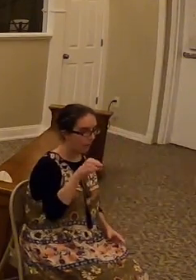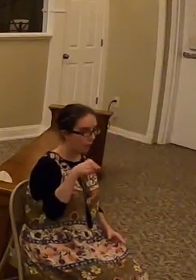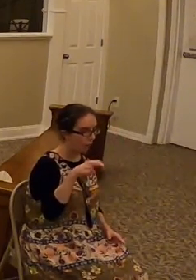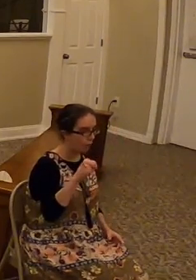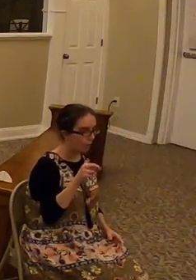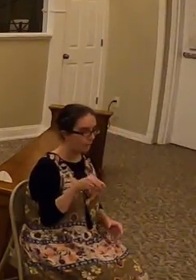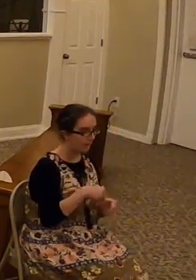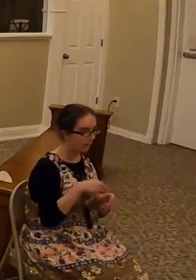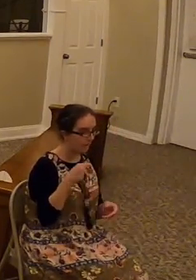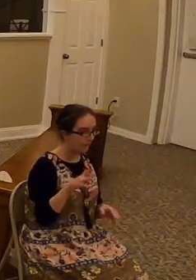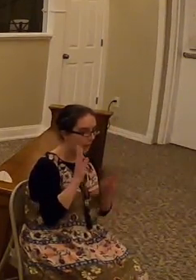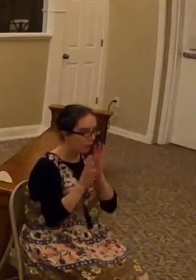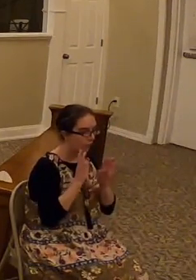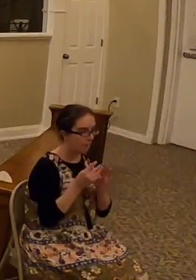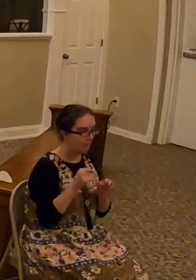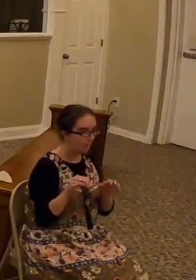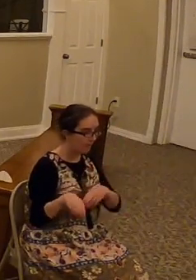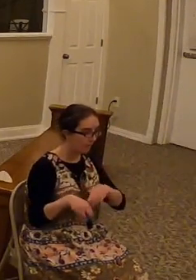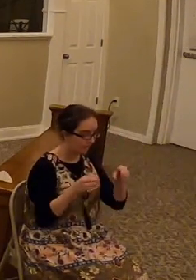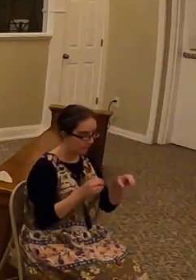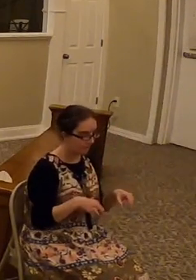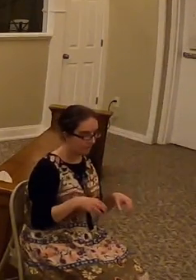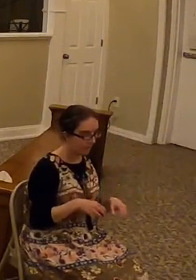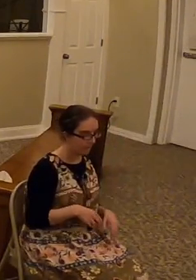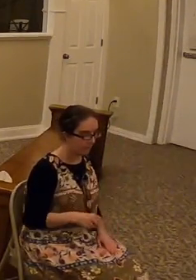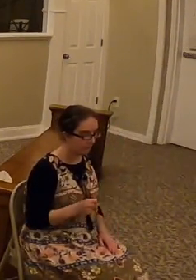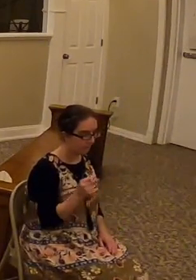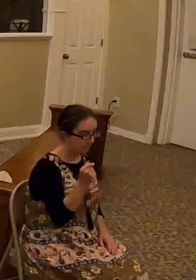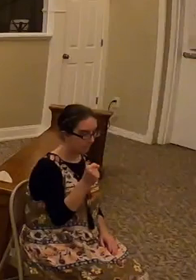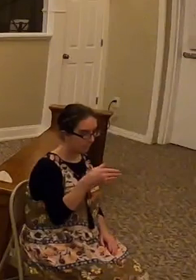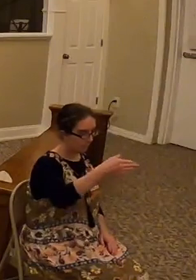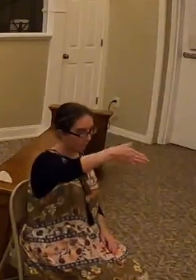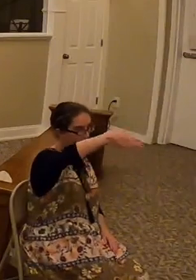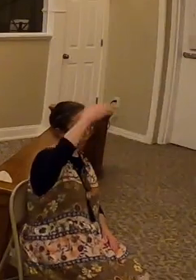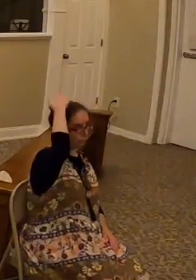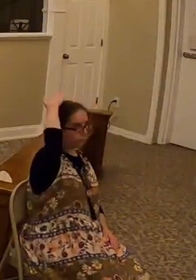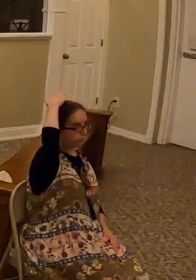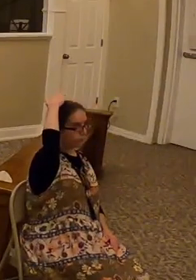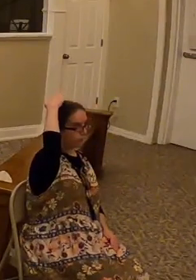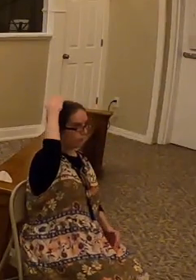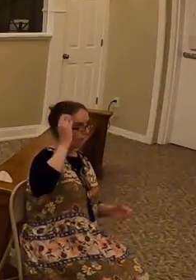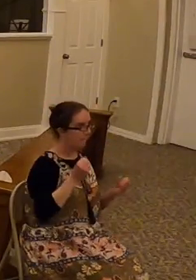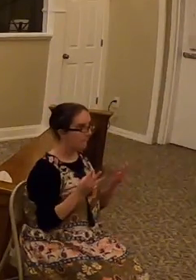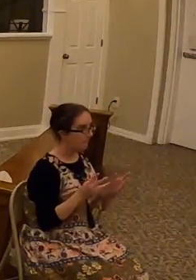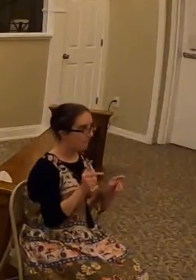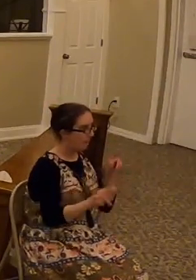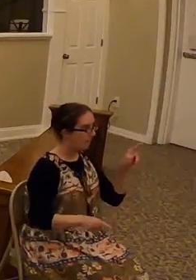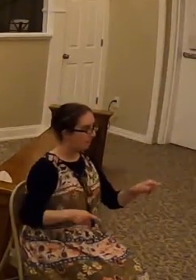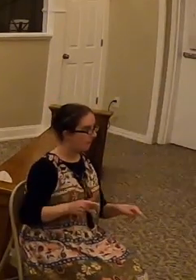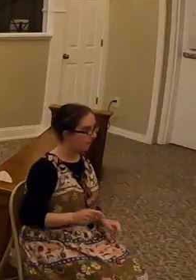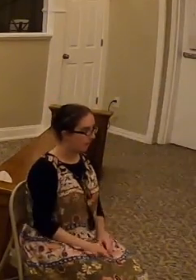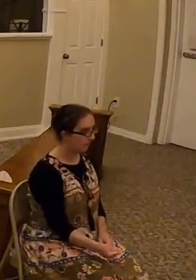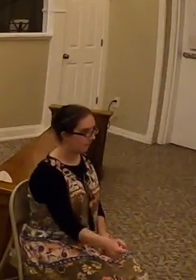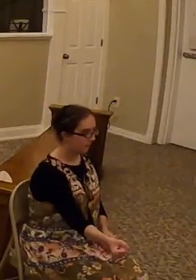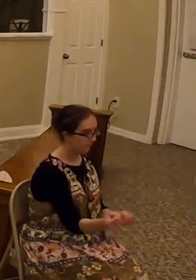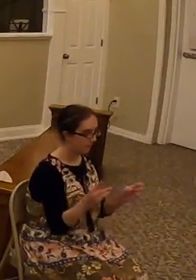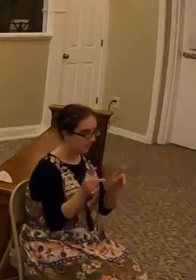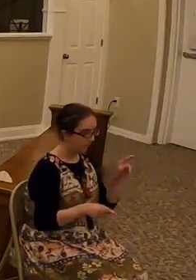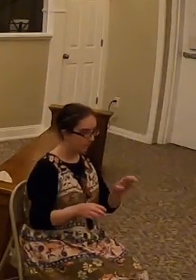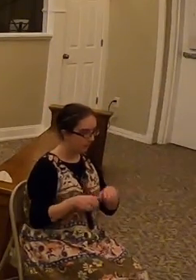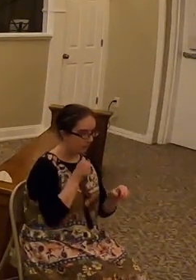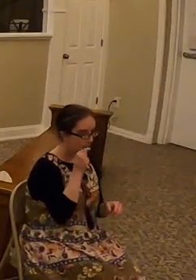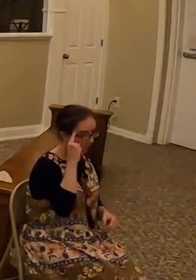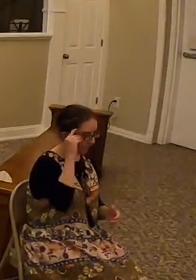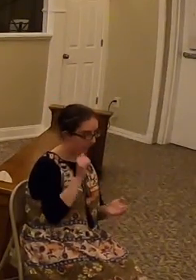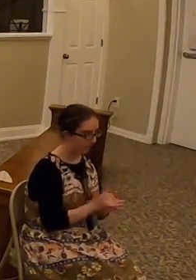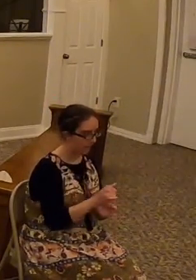in their speaking. But you know what they do? Boop, right over the heads of a lot of folks. Yeah. Because there's a lot of folks that don't